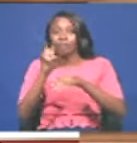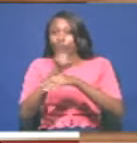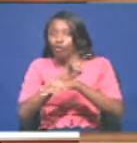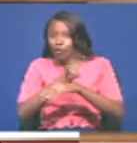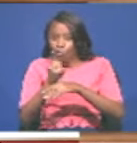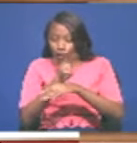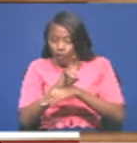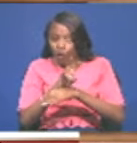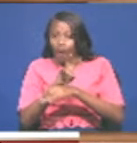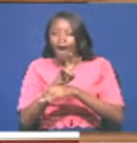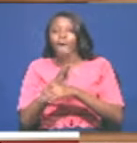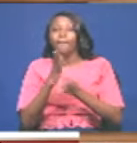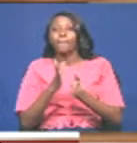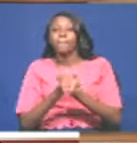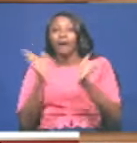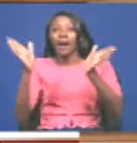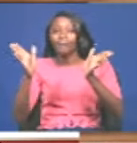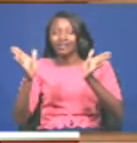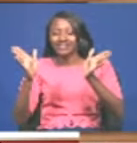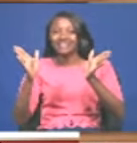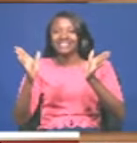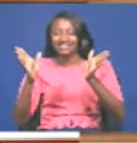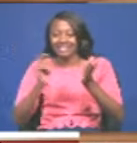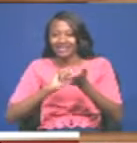sector reforms and any other functions